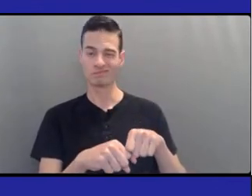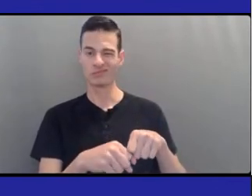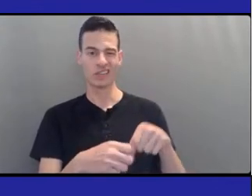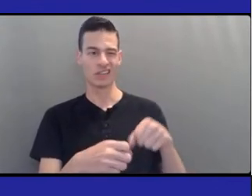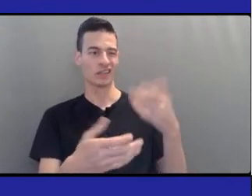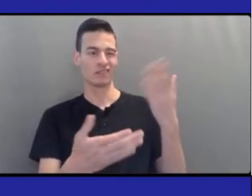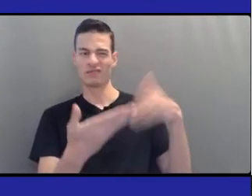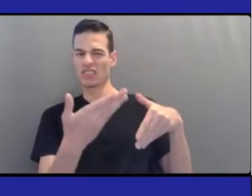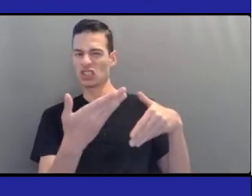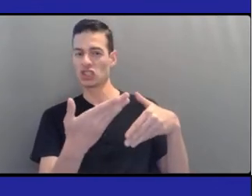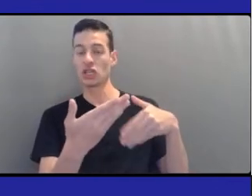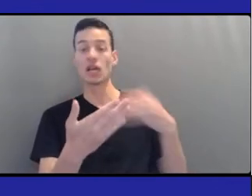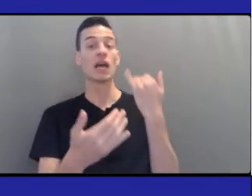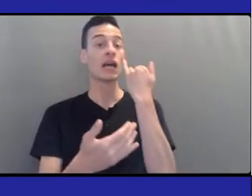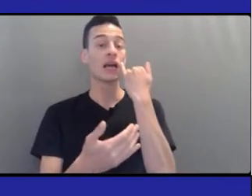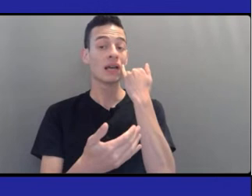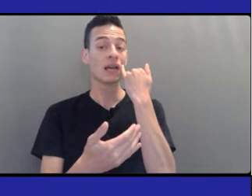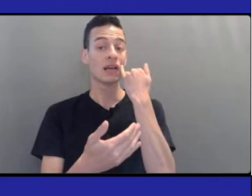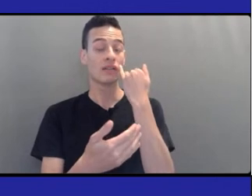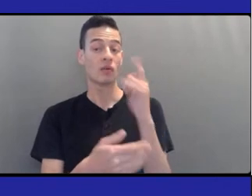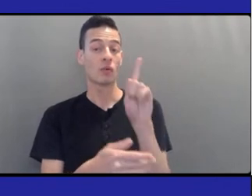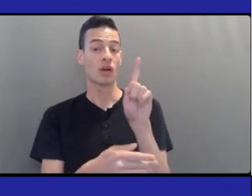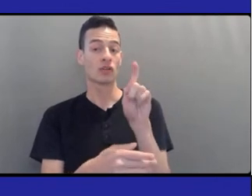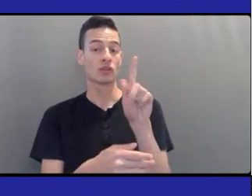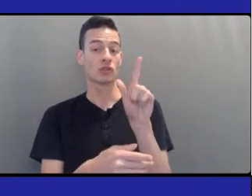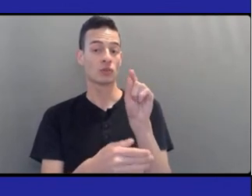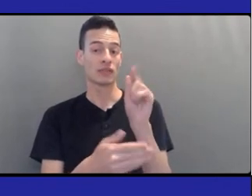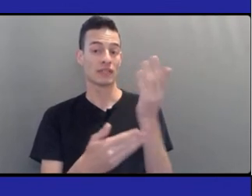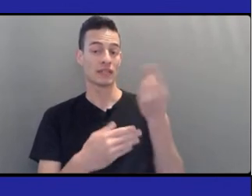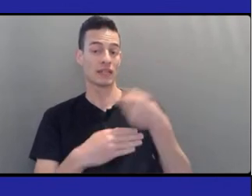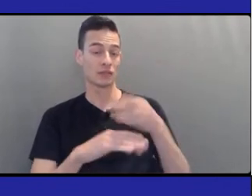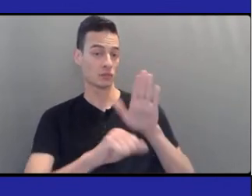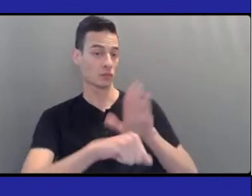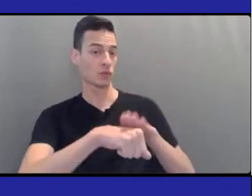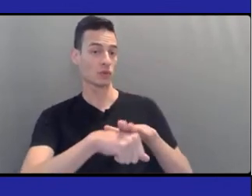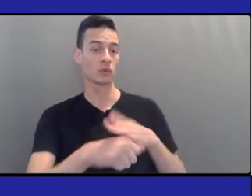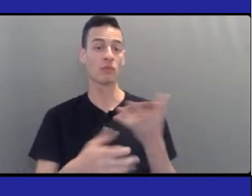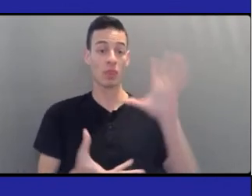amount over the entire term of